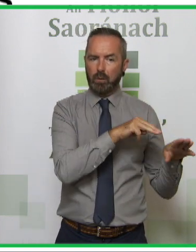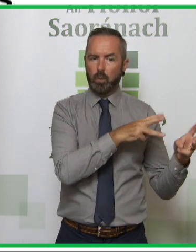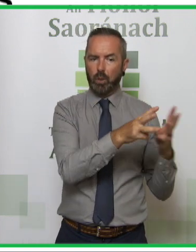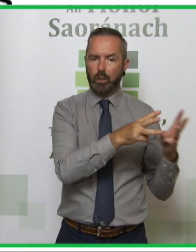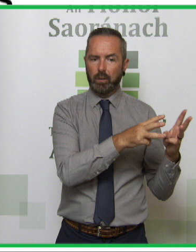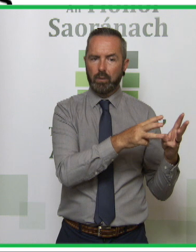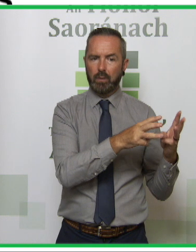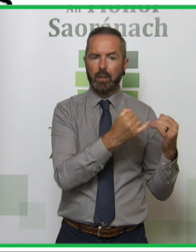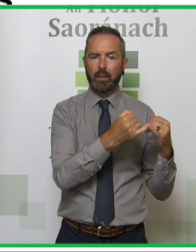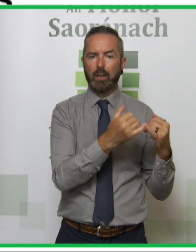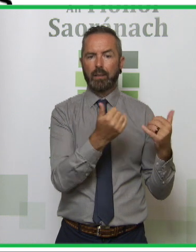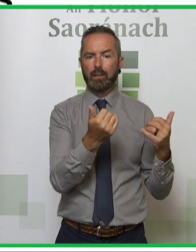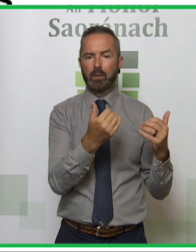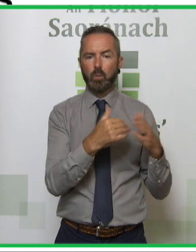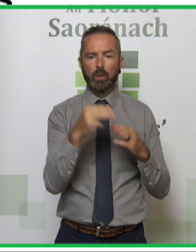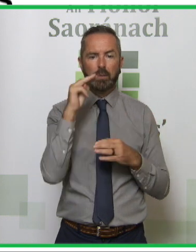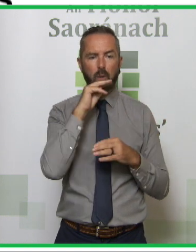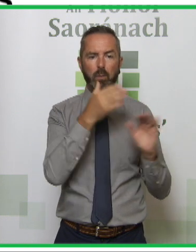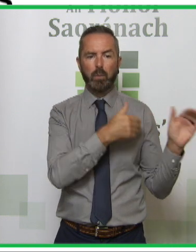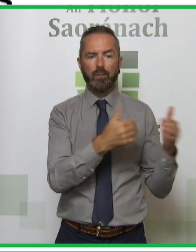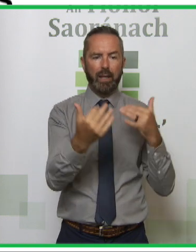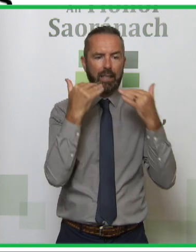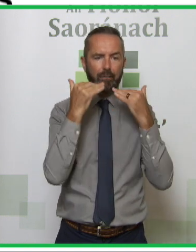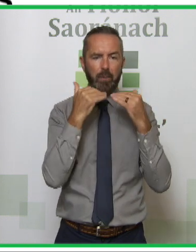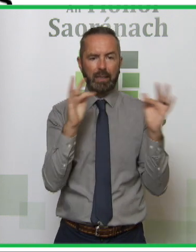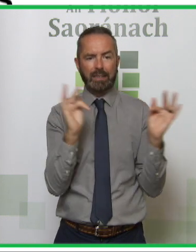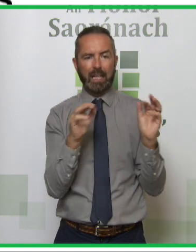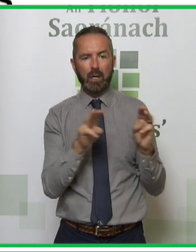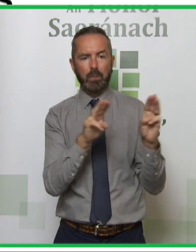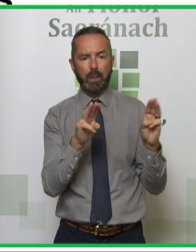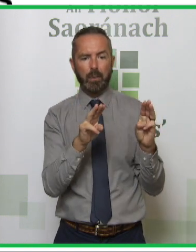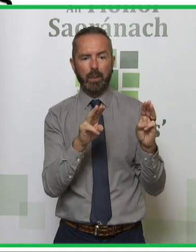providing information, trying to scare people straight, testimonials, these